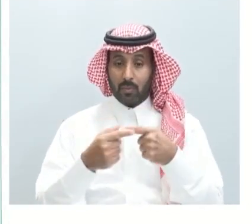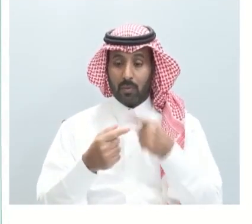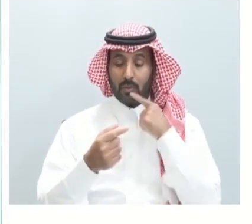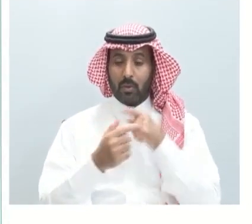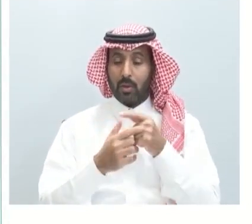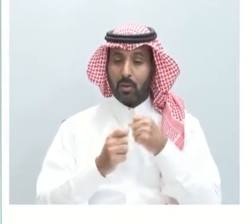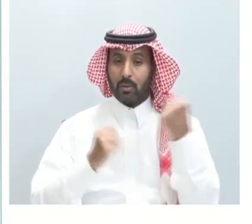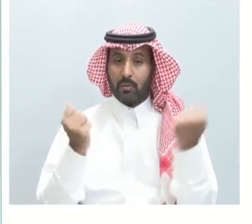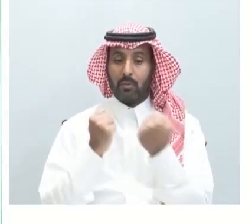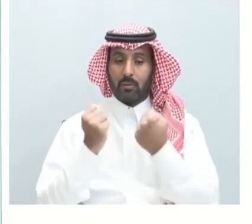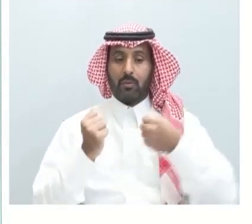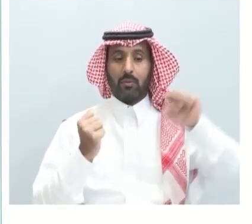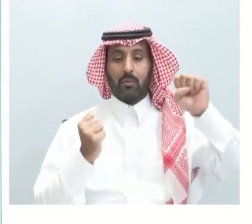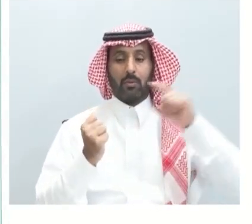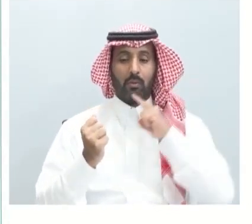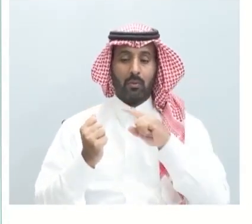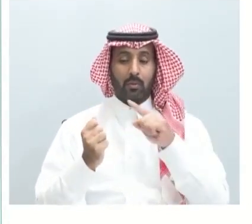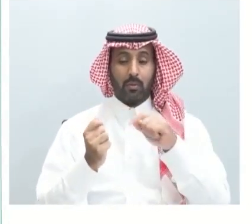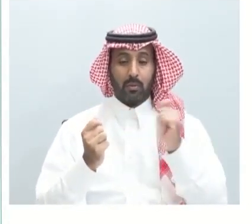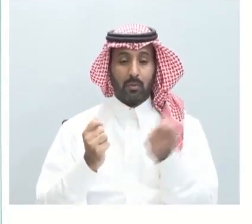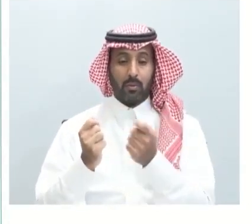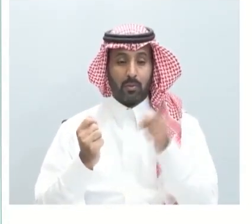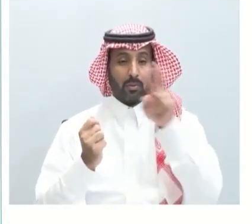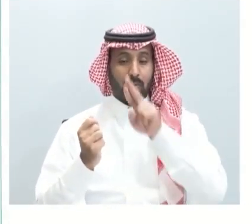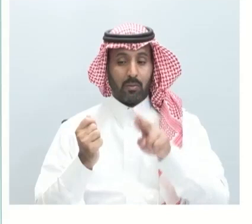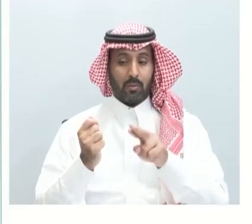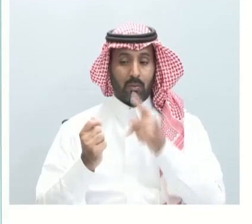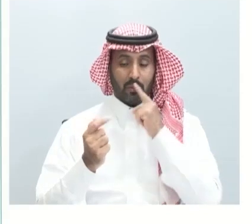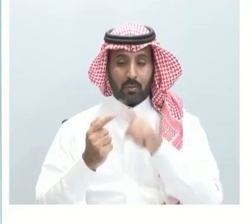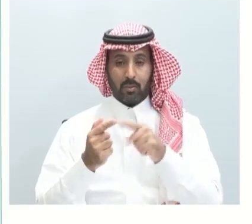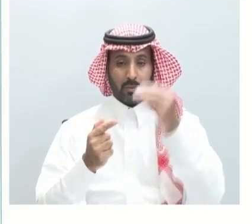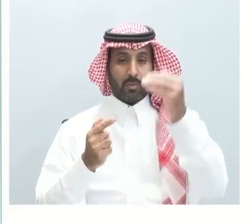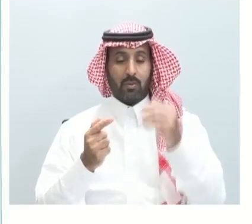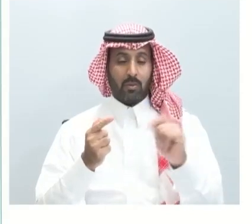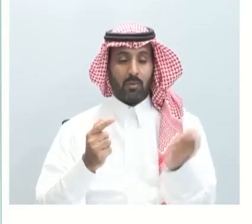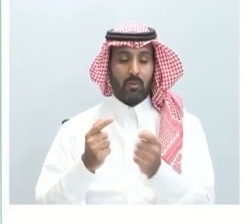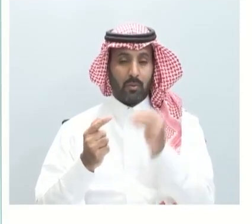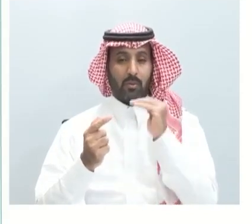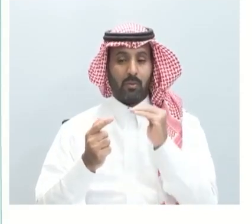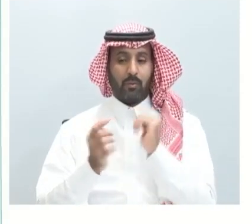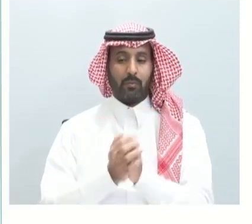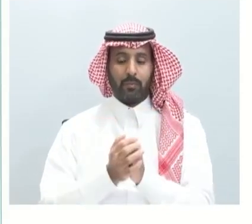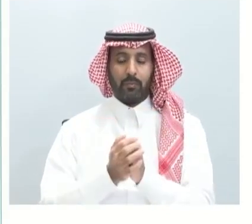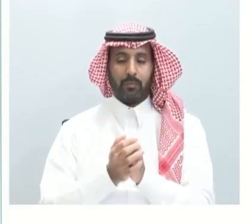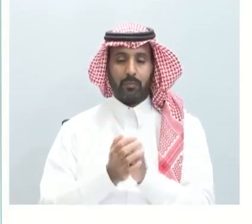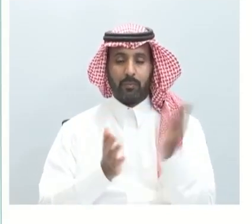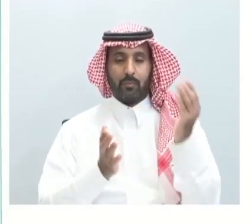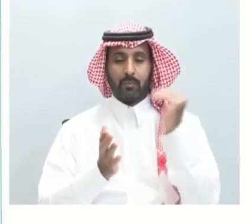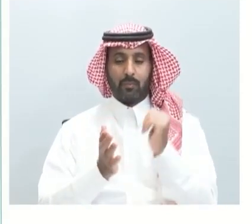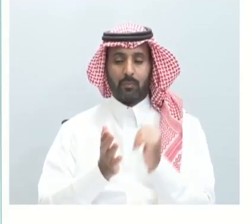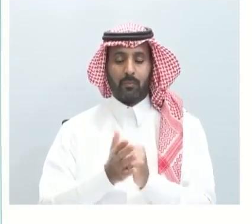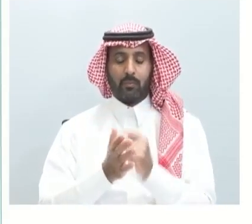A. Write a response to each question. So we have some questions here. We'll be writing a response to each